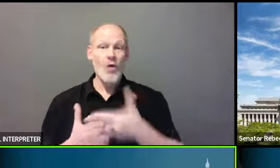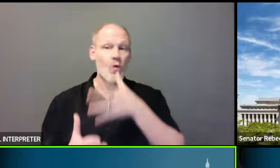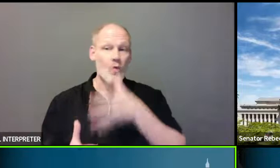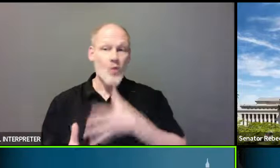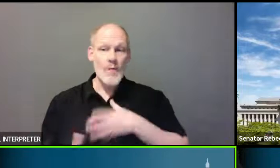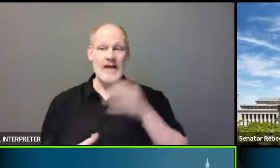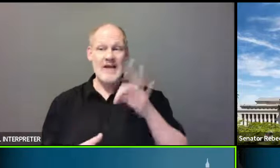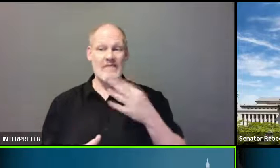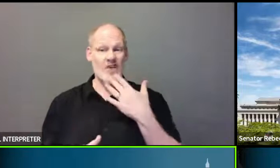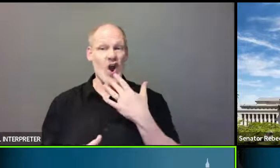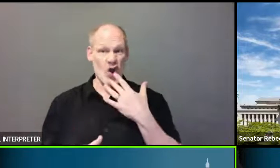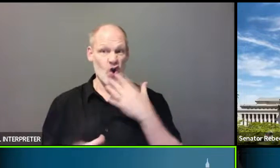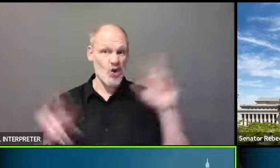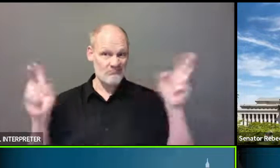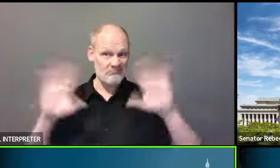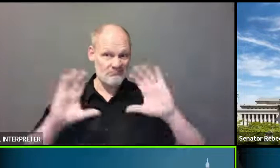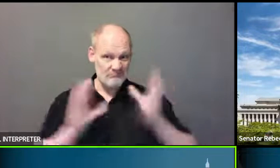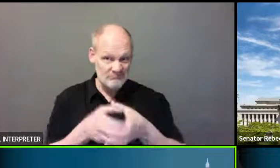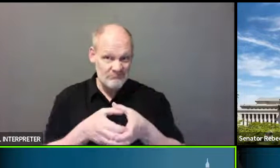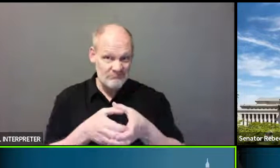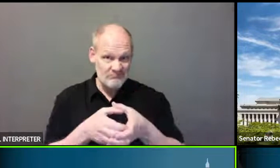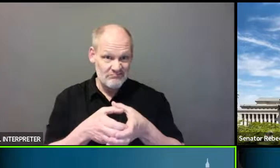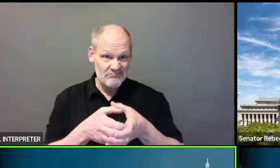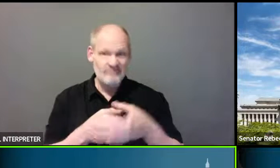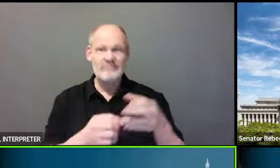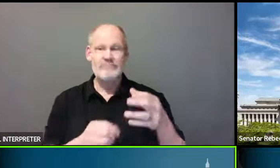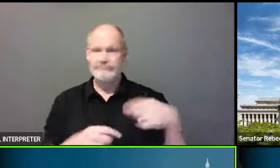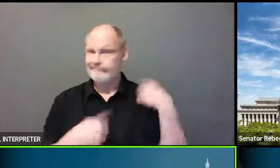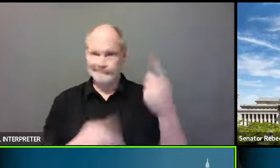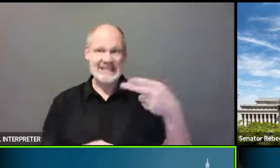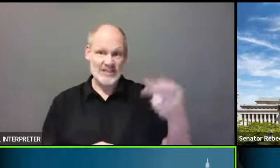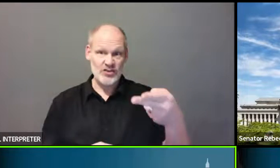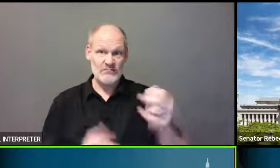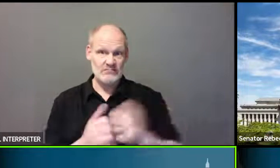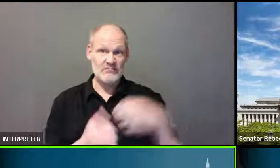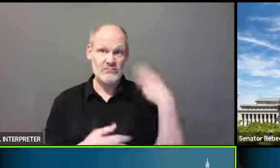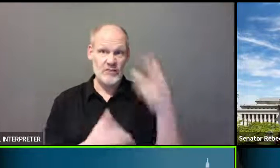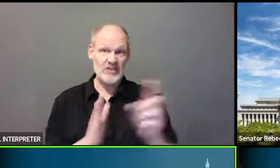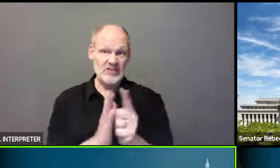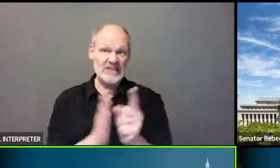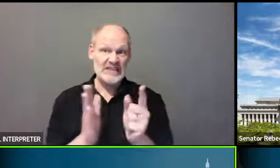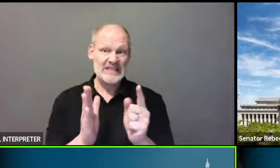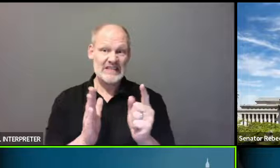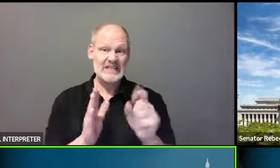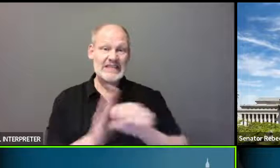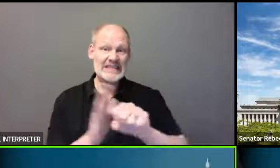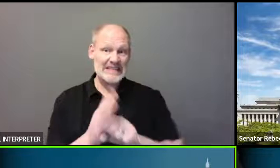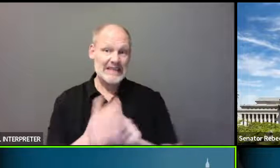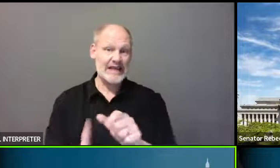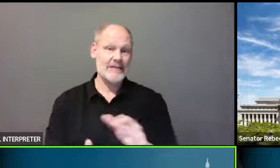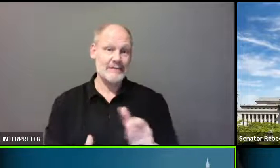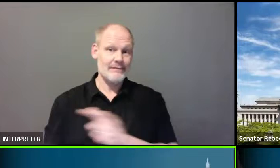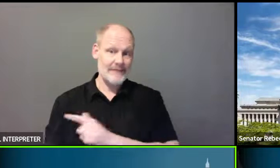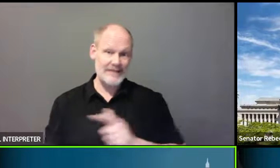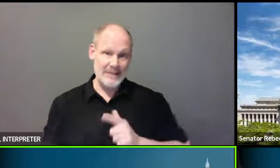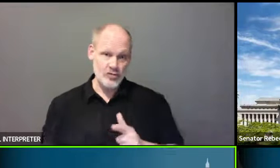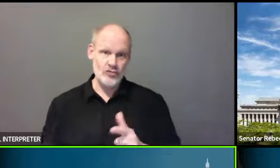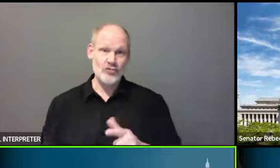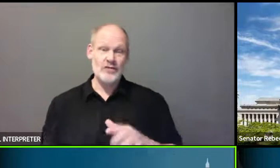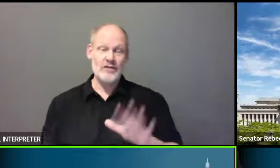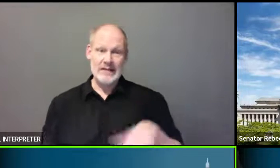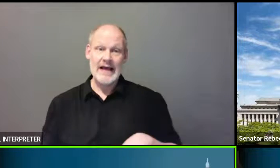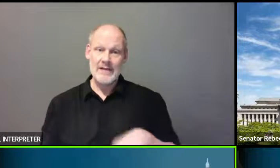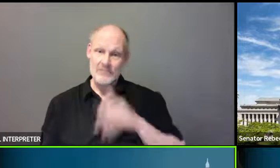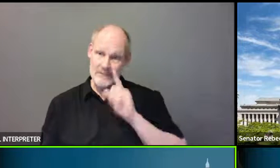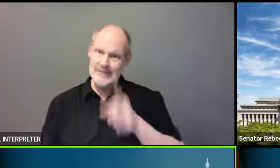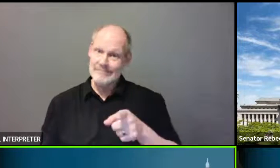delegation in the history of the Washington State Legislature. I think that that is says a lot about our